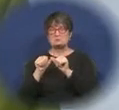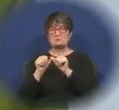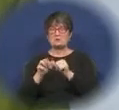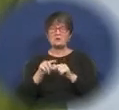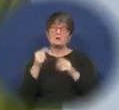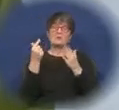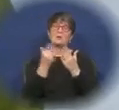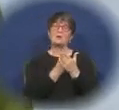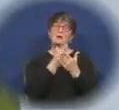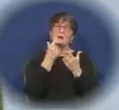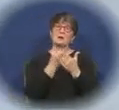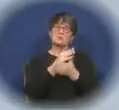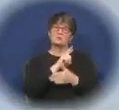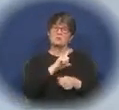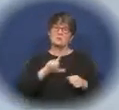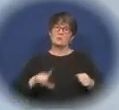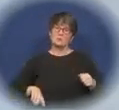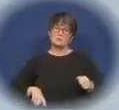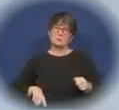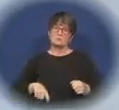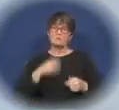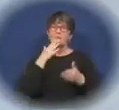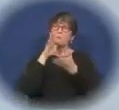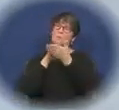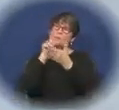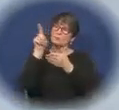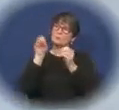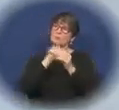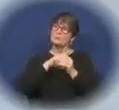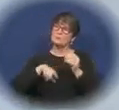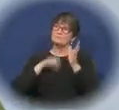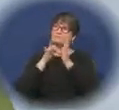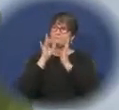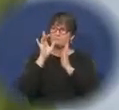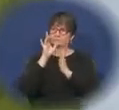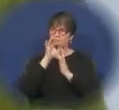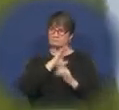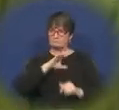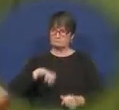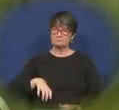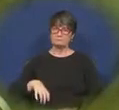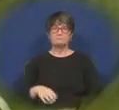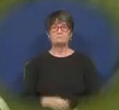The Gospel of the Lord. Praise to you, Lord Jesus Christ.